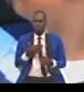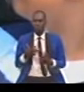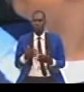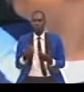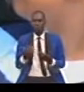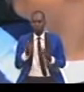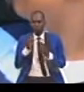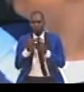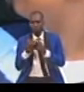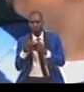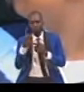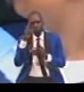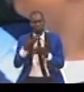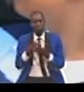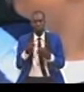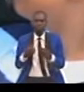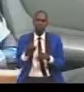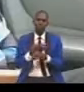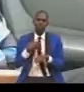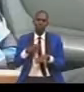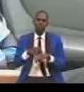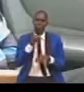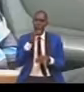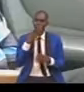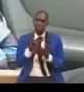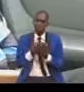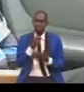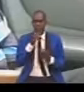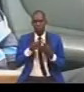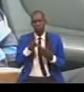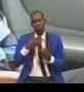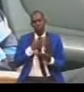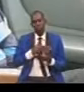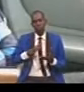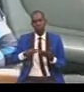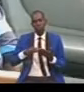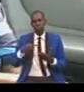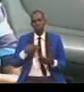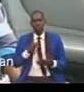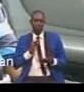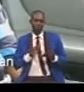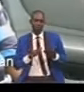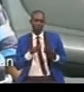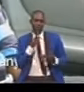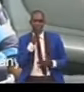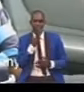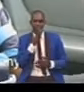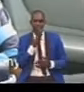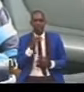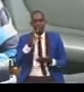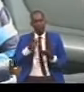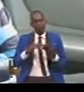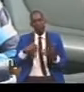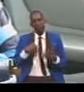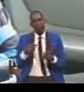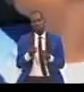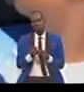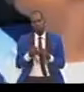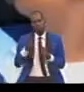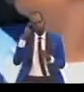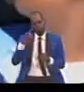with you. I have not been the mom I should be to you. Please forgive Mommy. I forgive you, Mom. Please forgive me for choosing the wrong